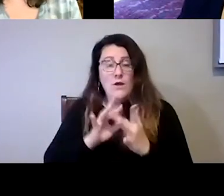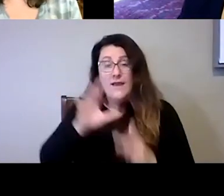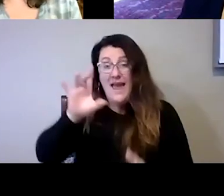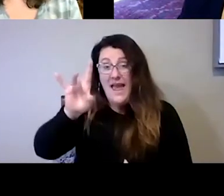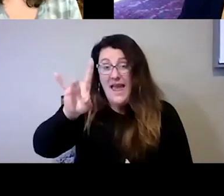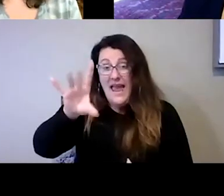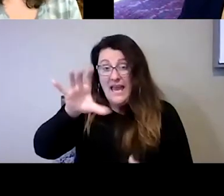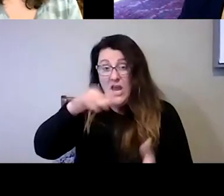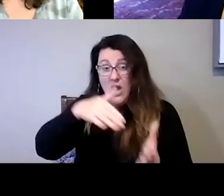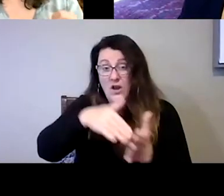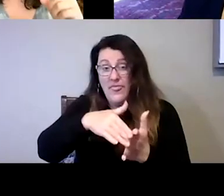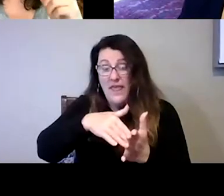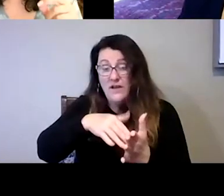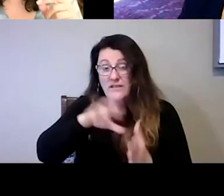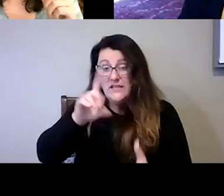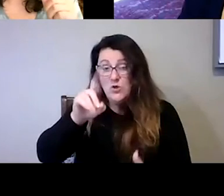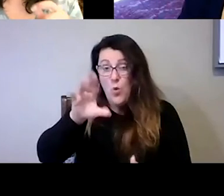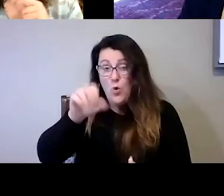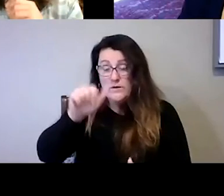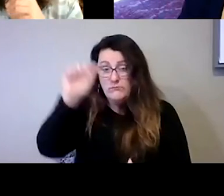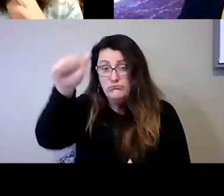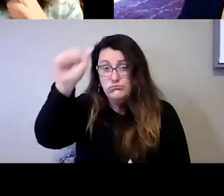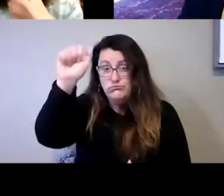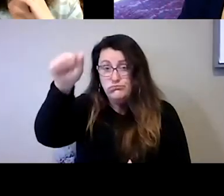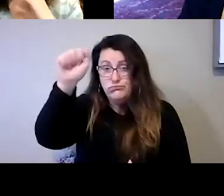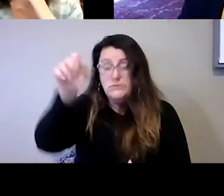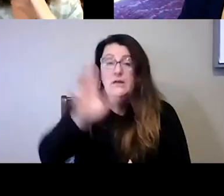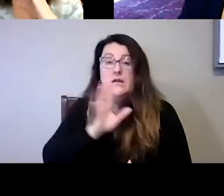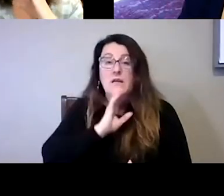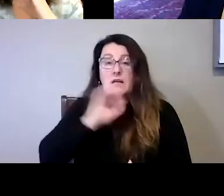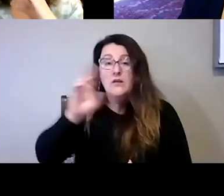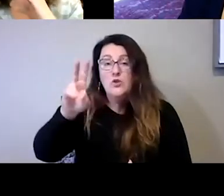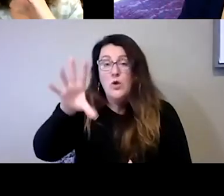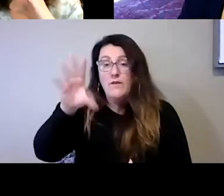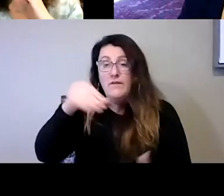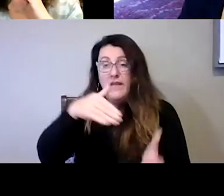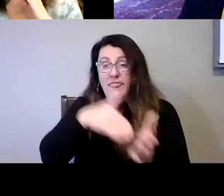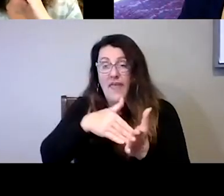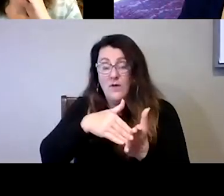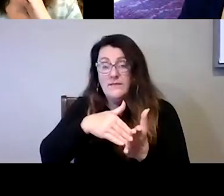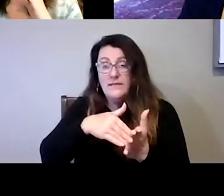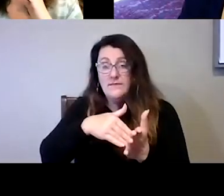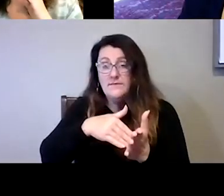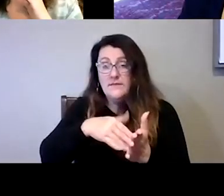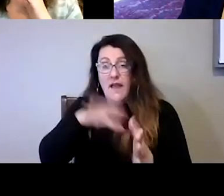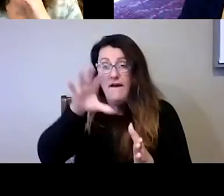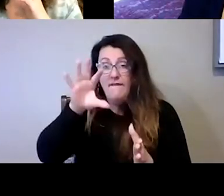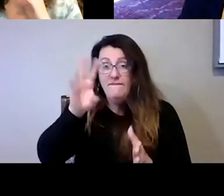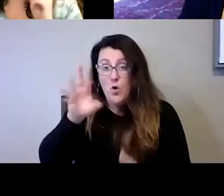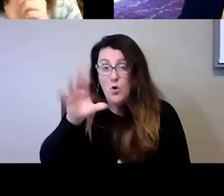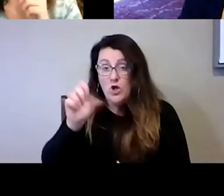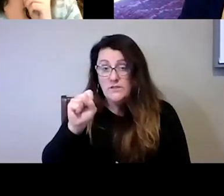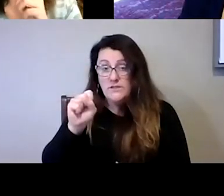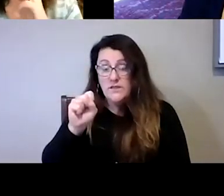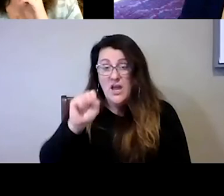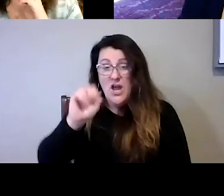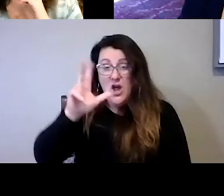800,000 doors, and we talked to 250,000, voters, and made